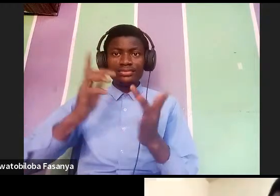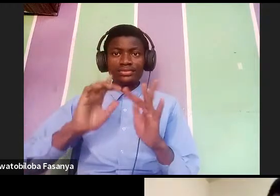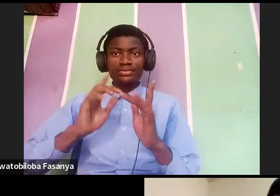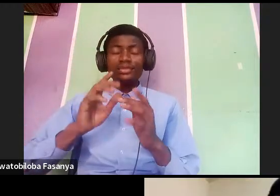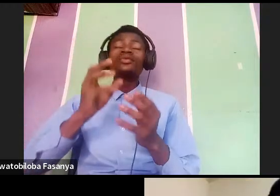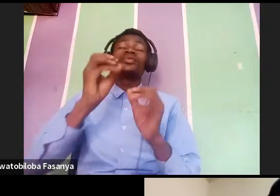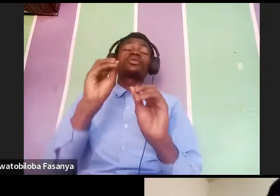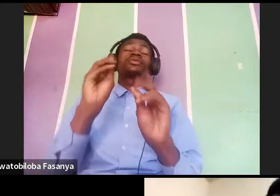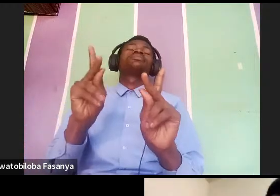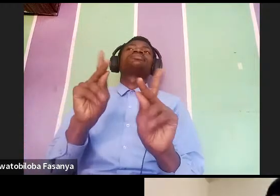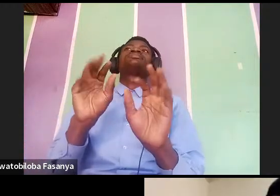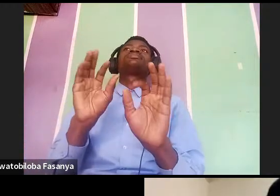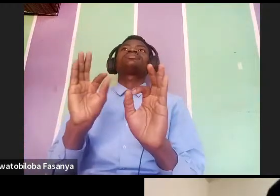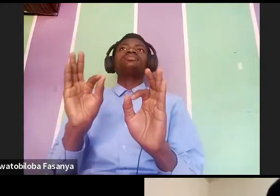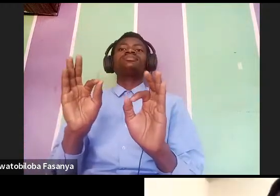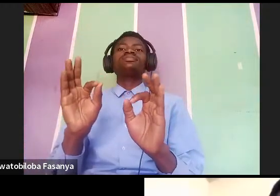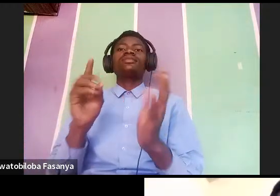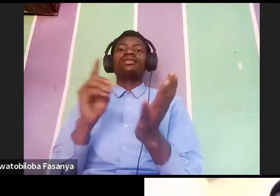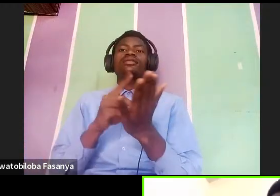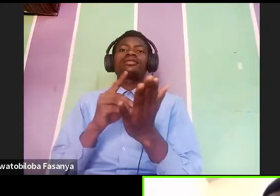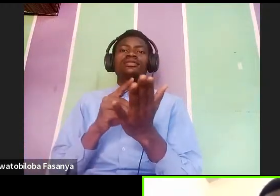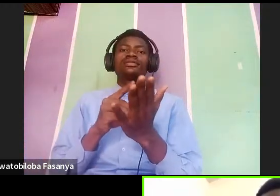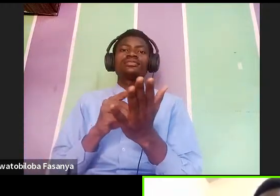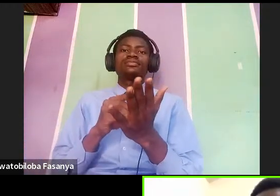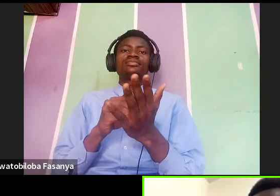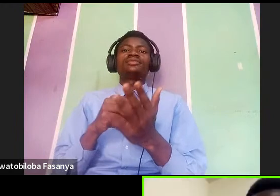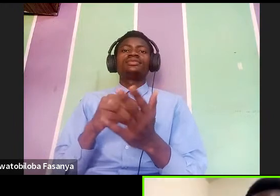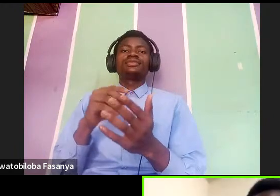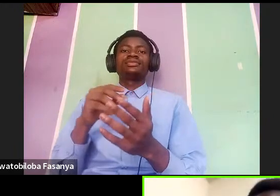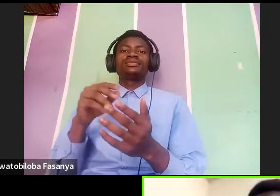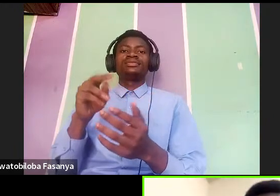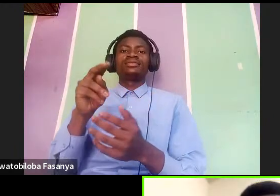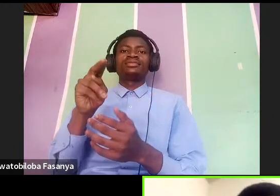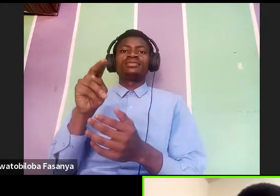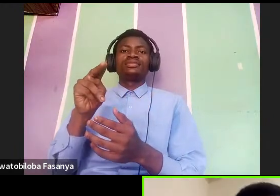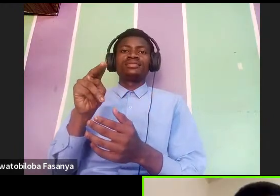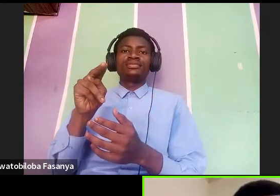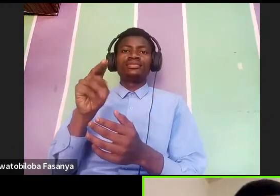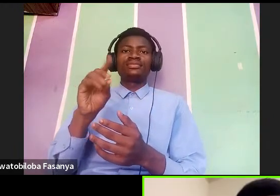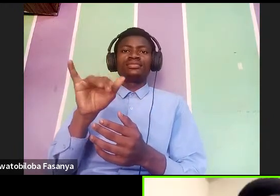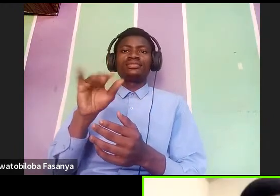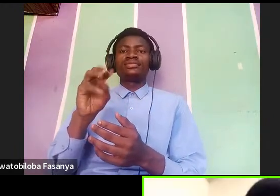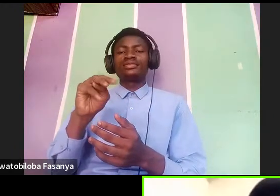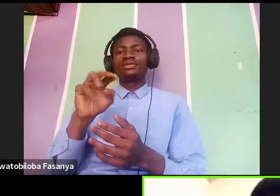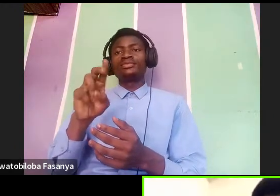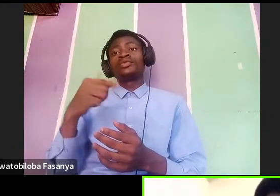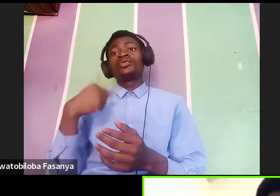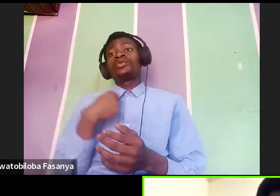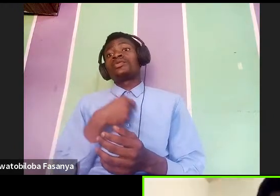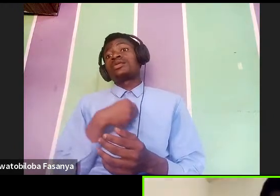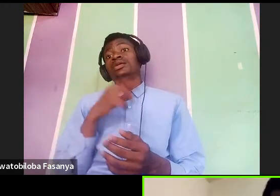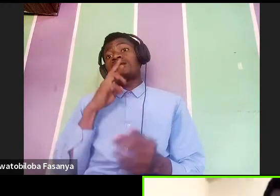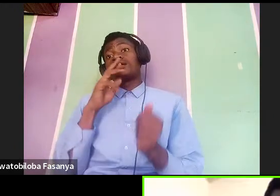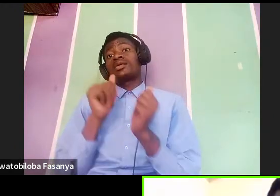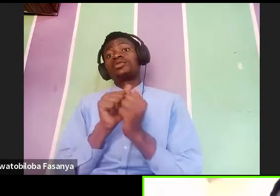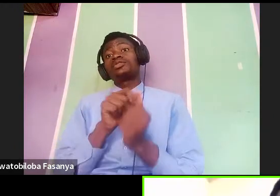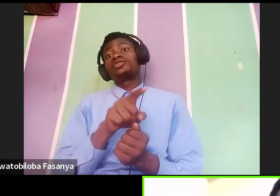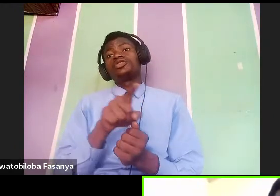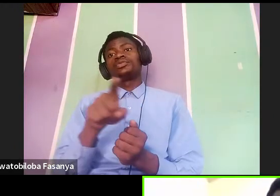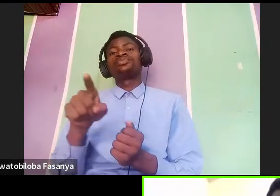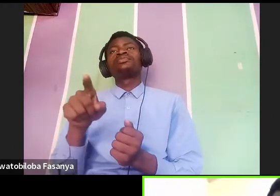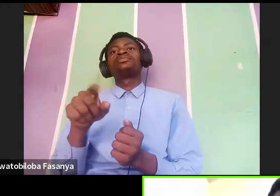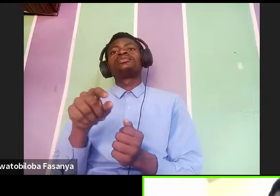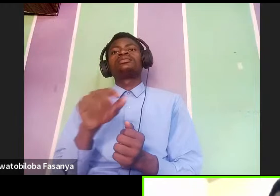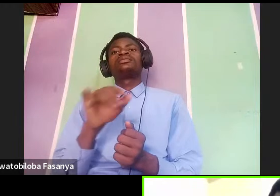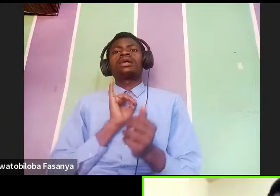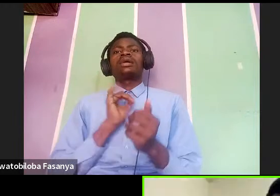Okay, Dr. Njomo, we are with you. Okay, fine, sorry. So I was just, so I just hope I've talked on